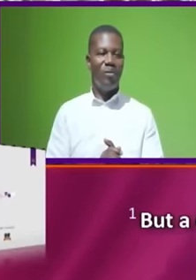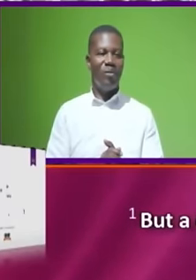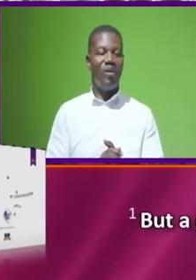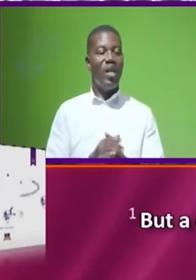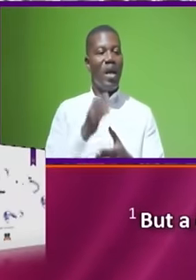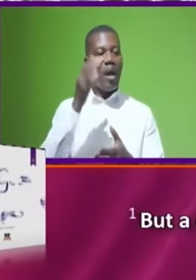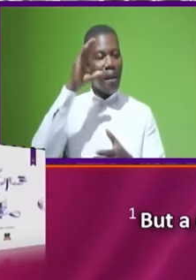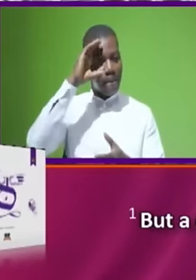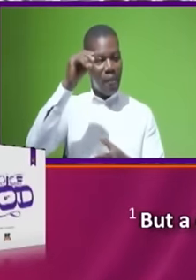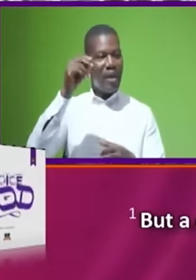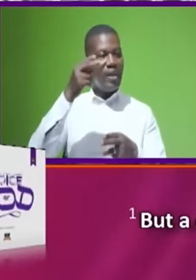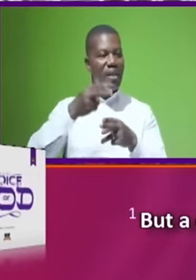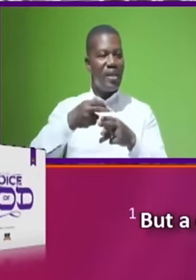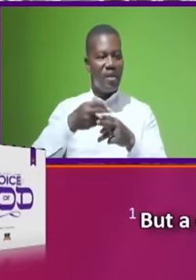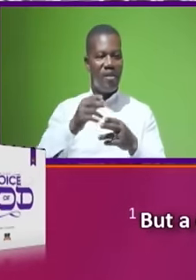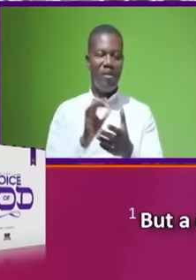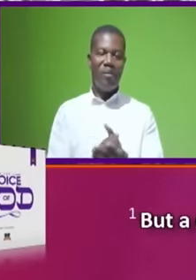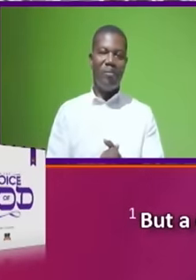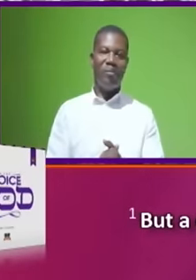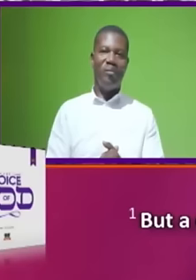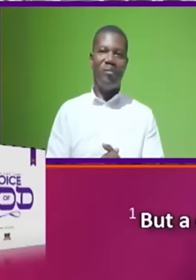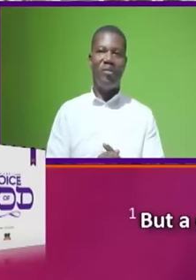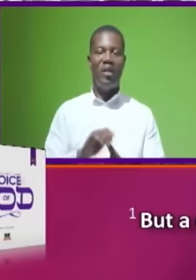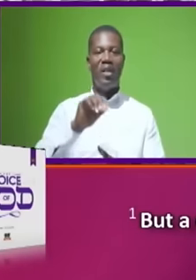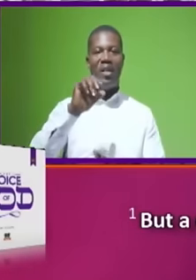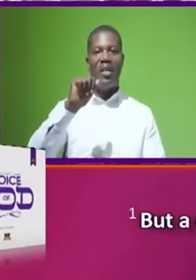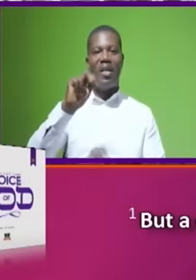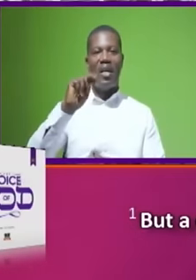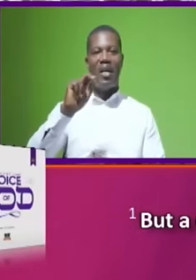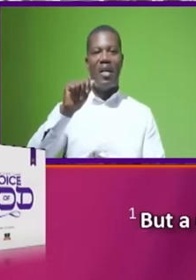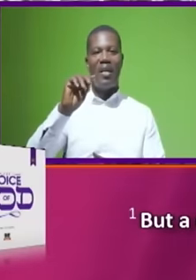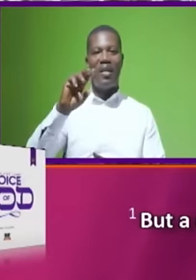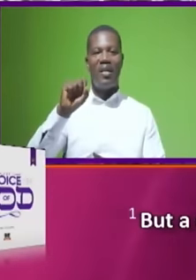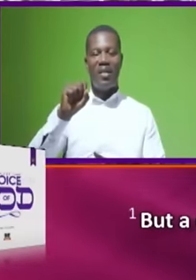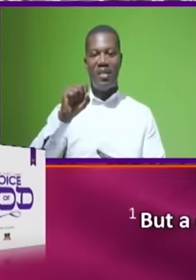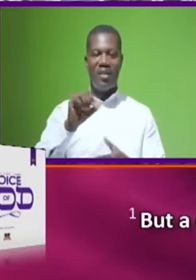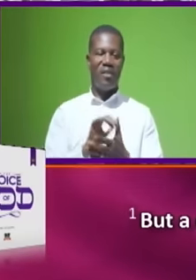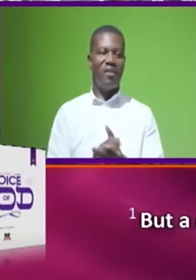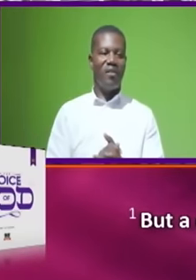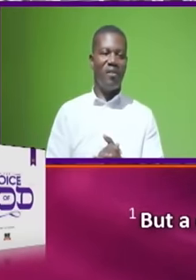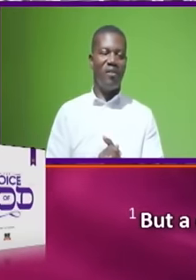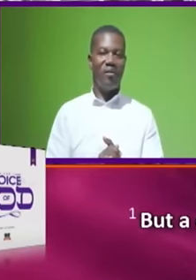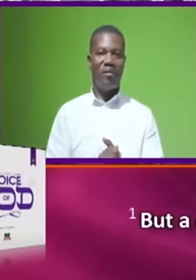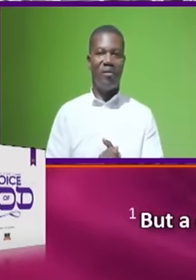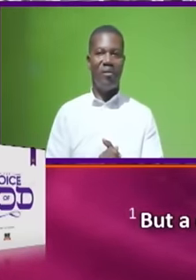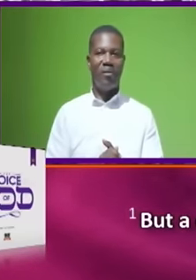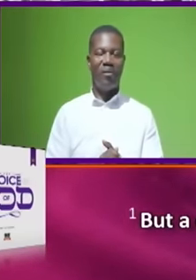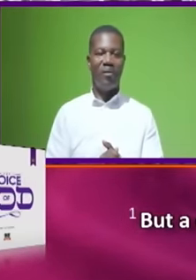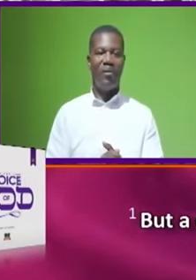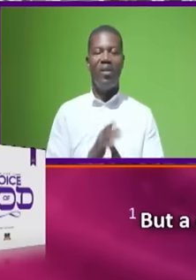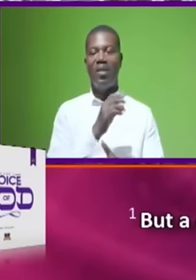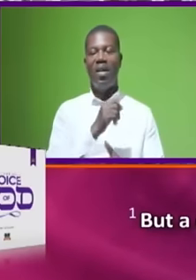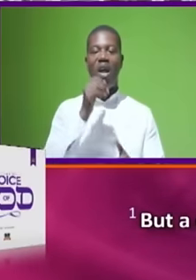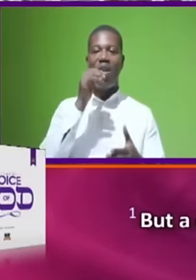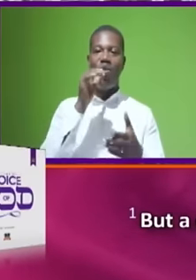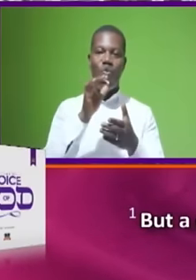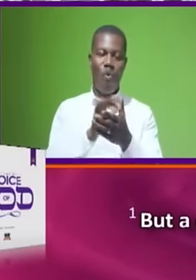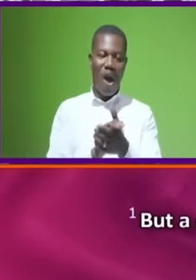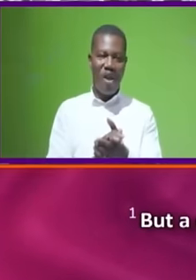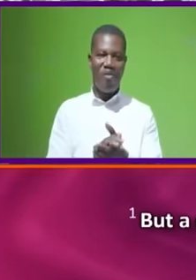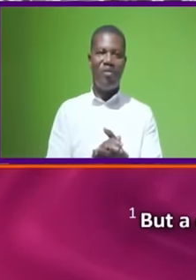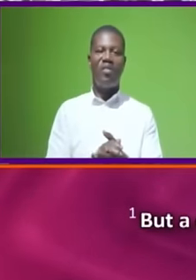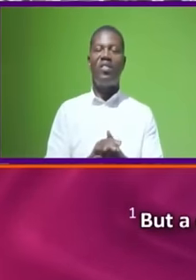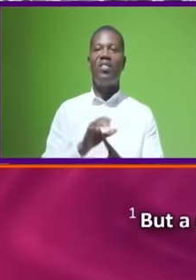Na obere ma bi a ne din di Anania. Ade Anania. Ne yire Sapphira. Ane ne